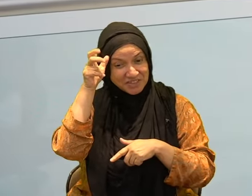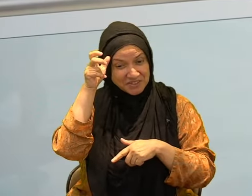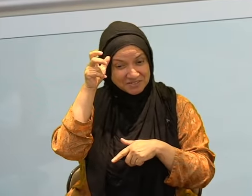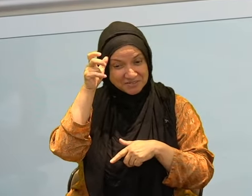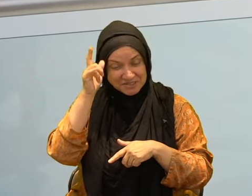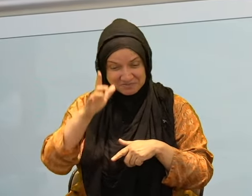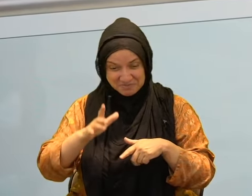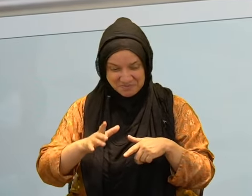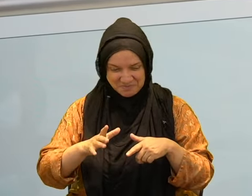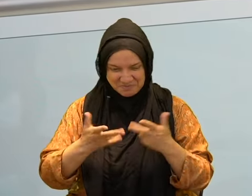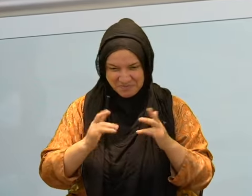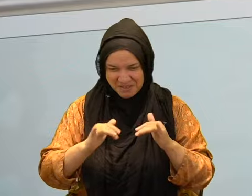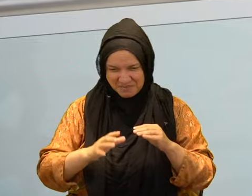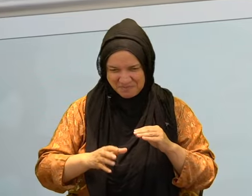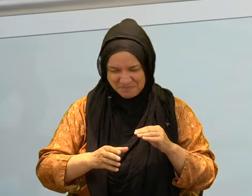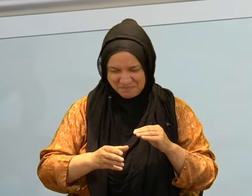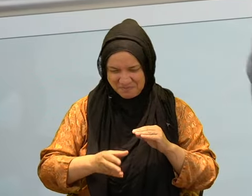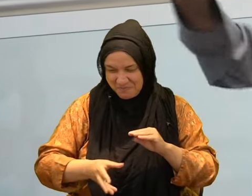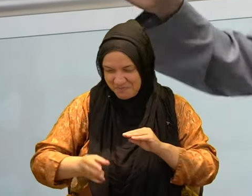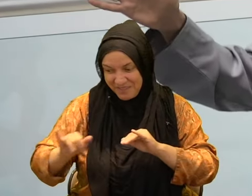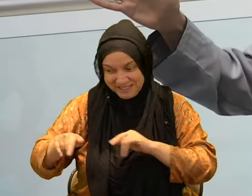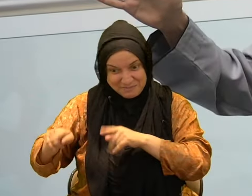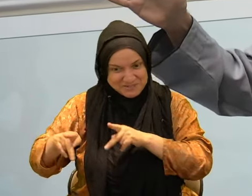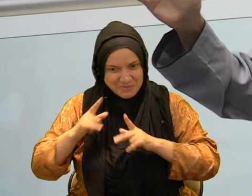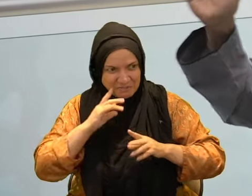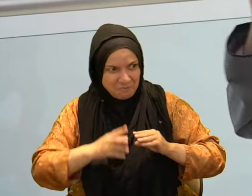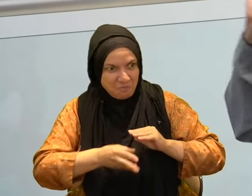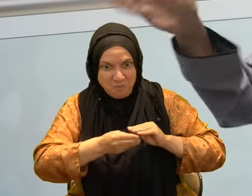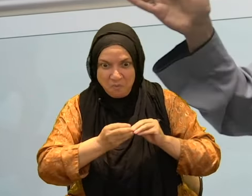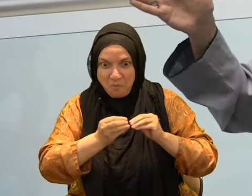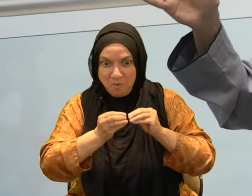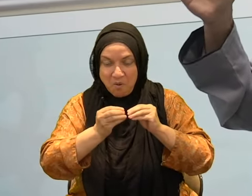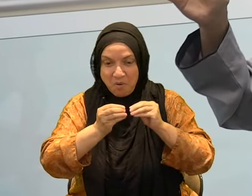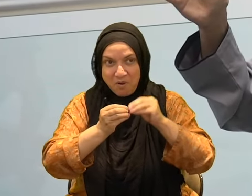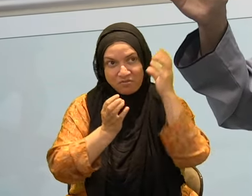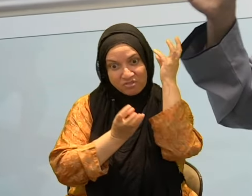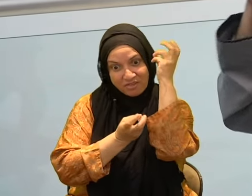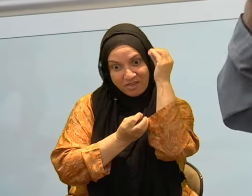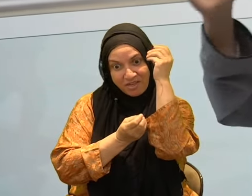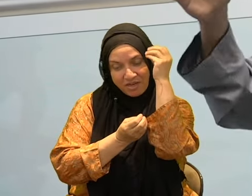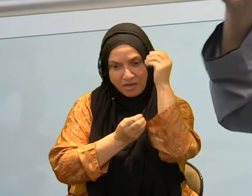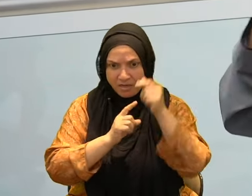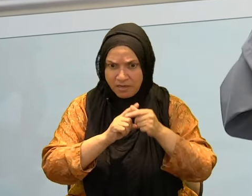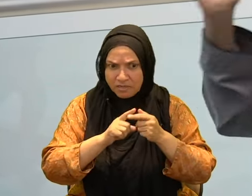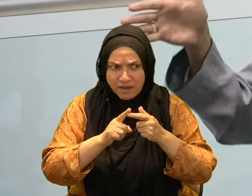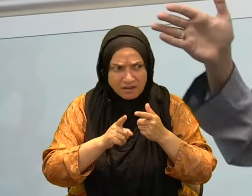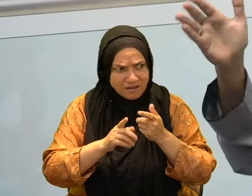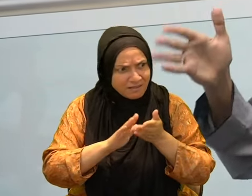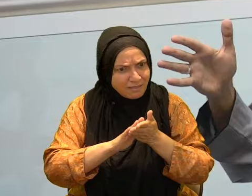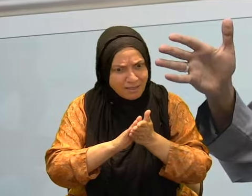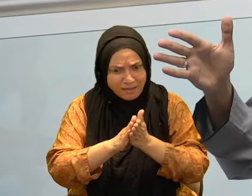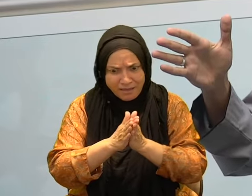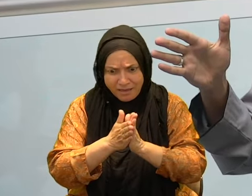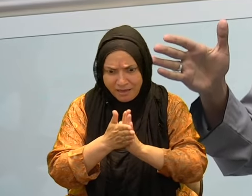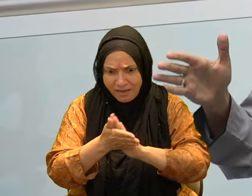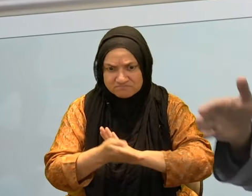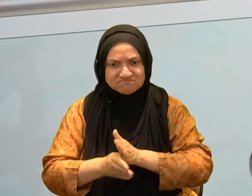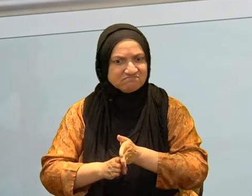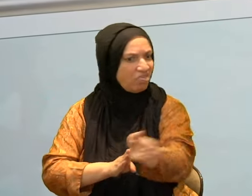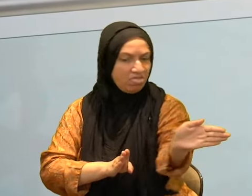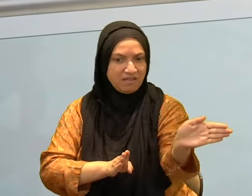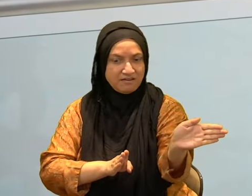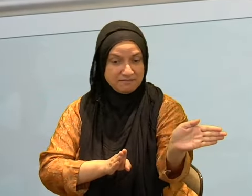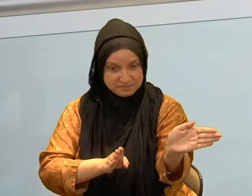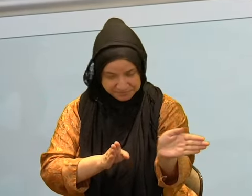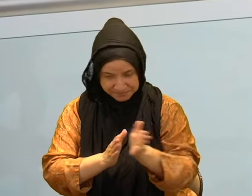in brief, right? How do I take someone from here, where I was, right? Because shaytan was a good doer himself, and